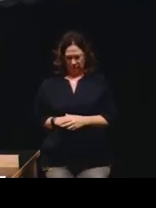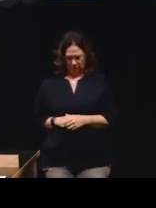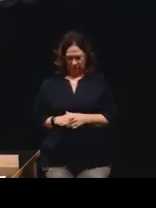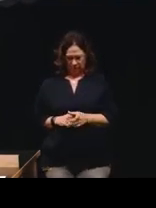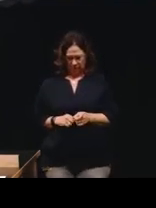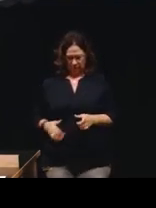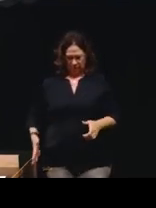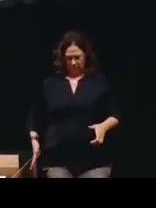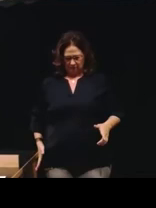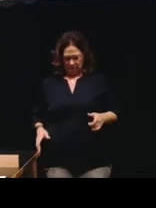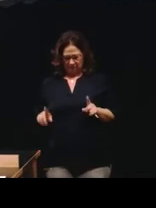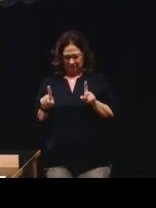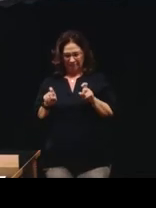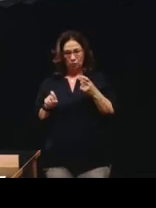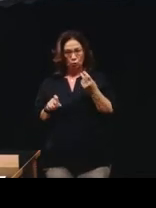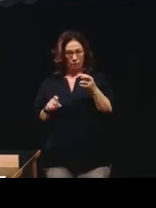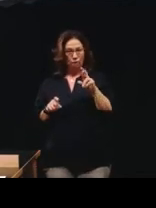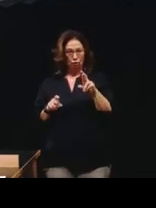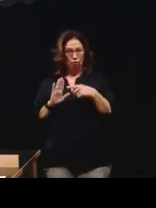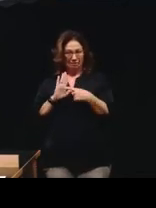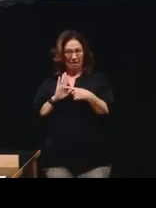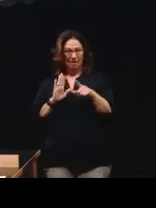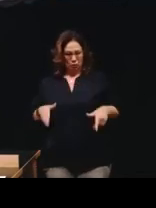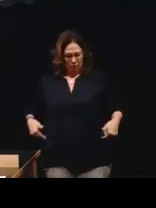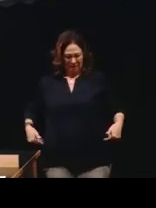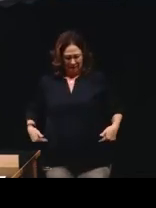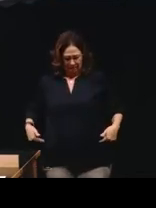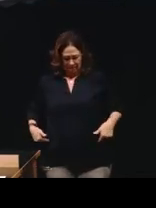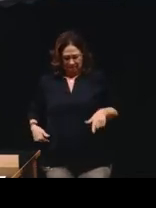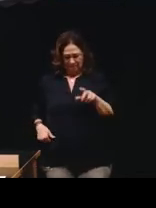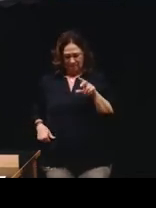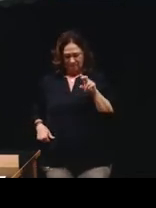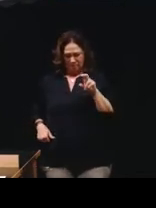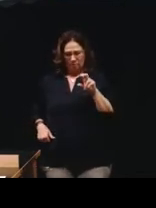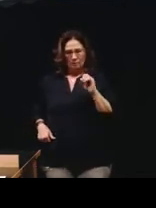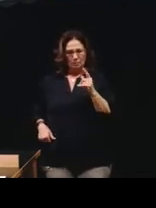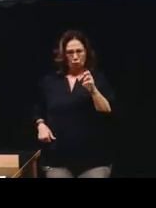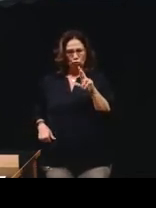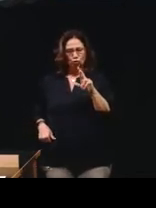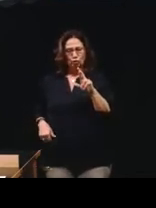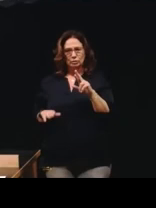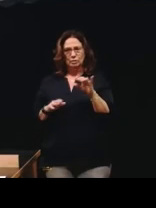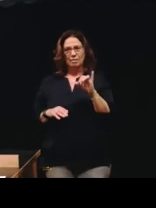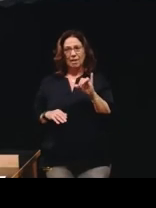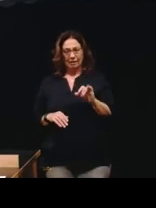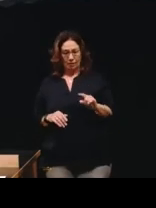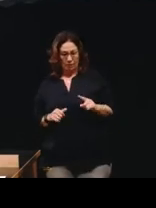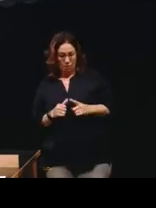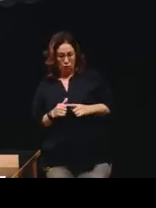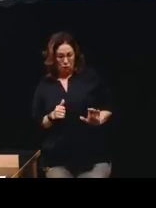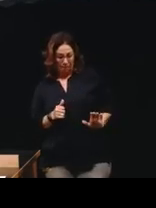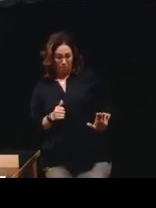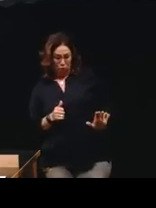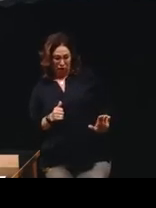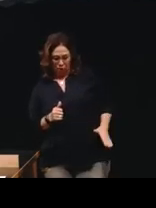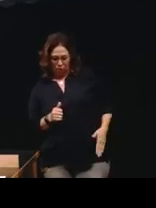Analogous to the Hoover sign is also the hip abduction sign, where, for example, you're asking patients to abduct, to push out